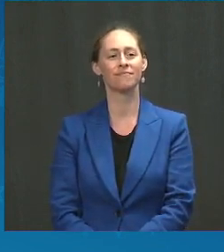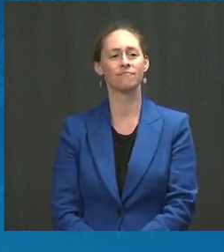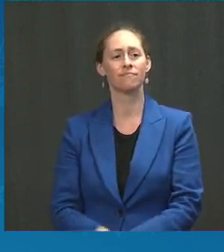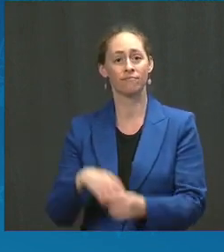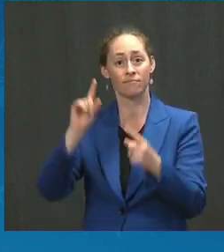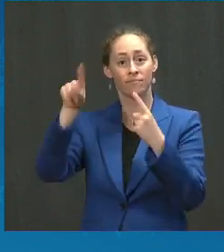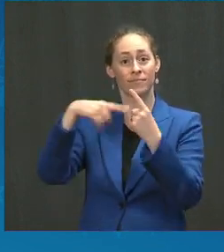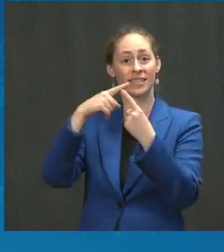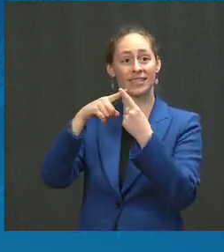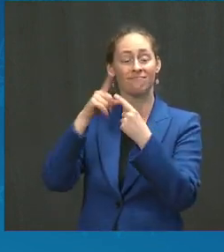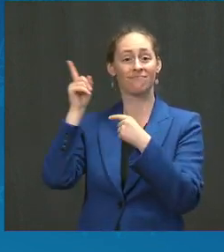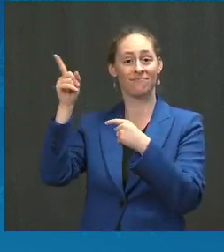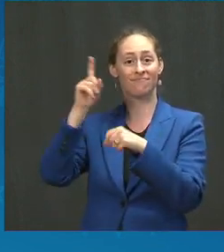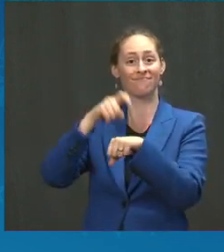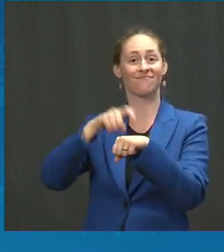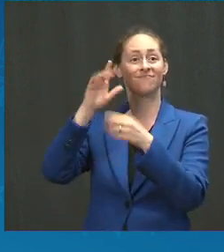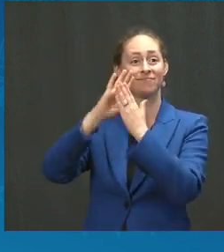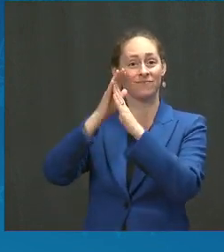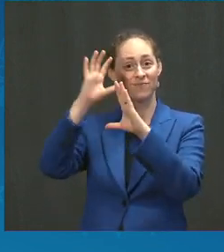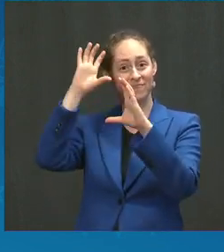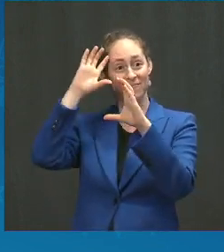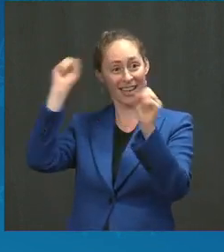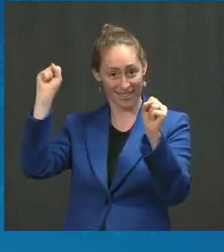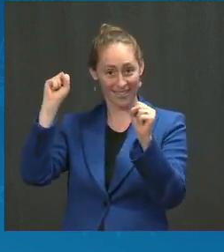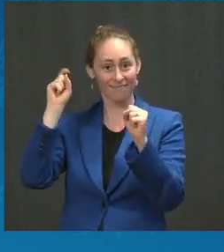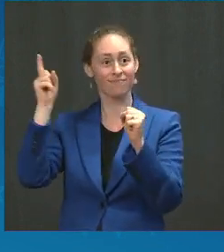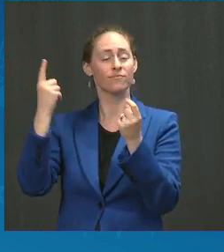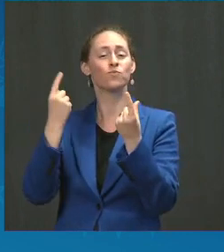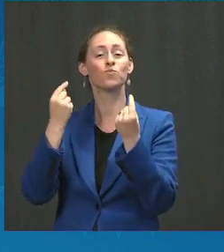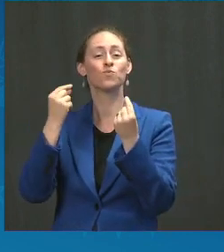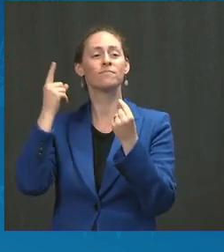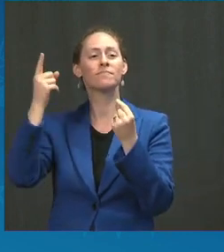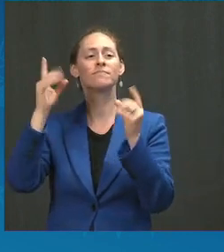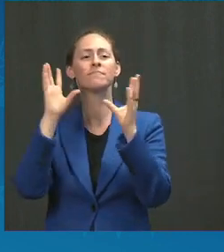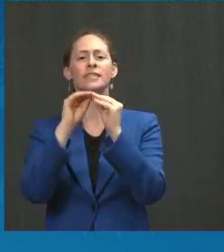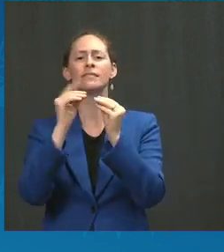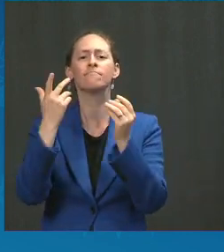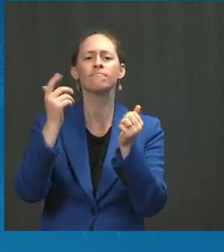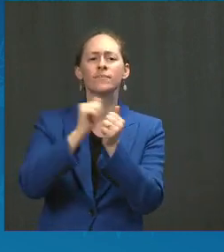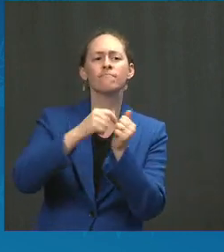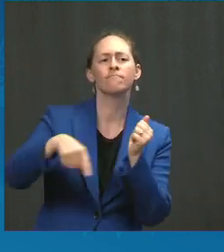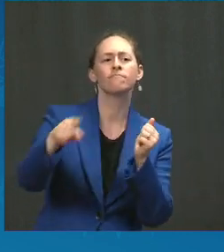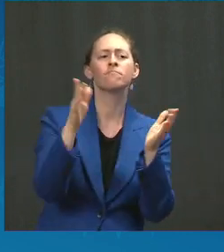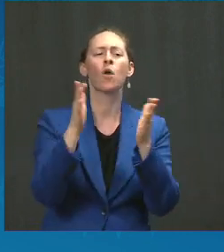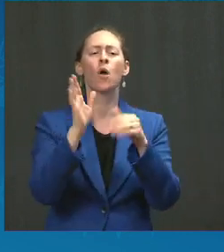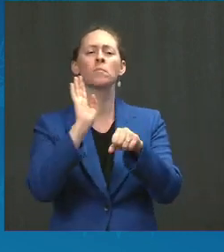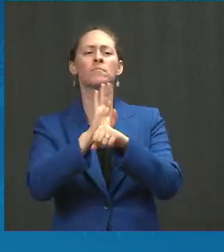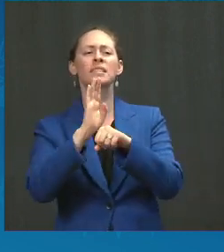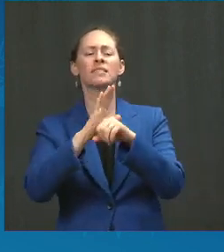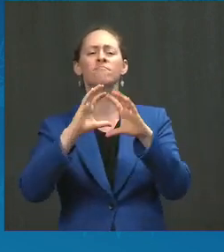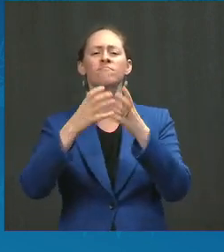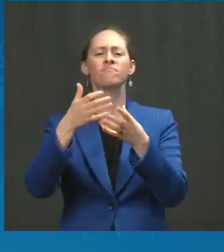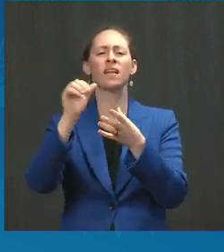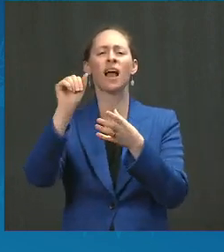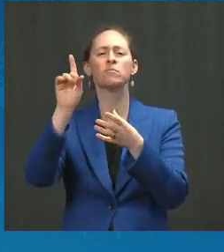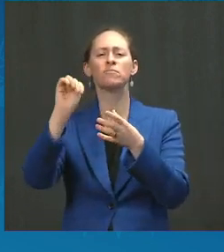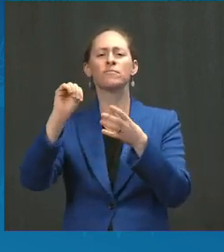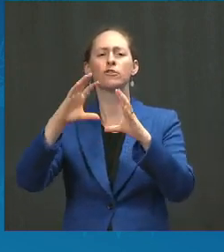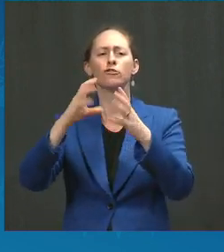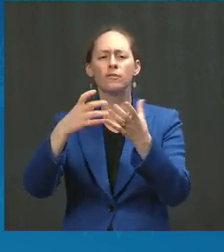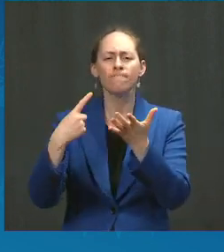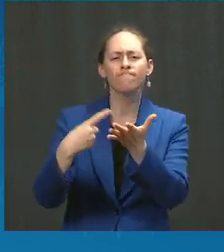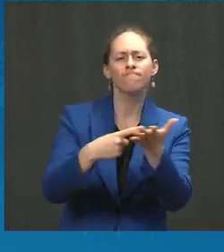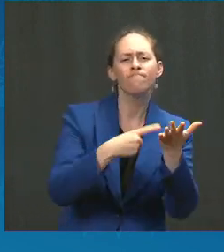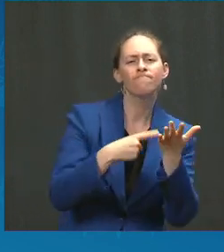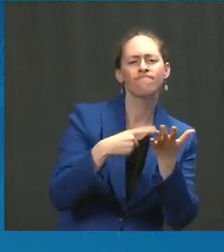Business Administration to launch the Getting Back on Track series. These are educational events that help small business owners have the tools that